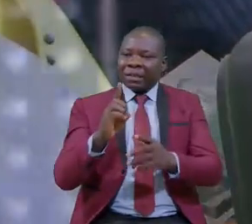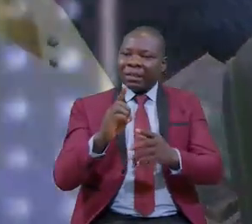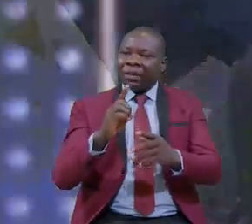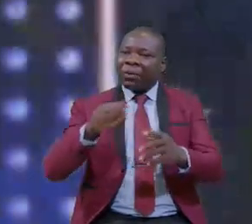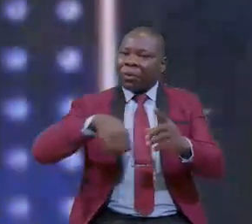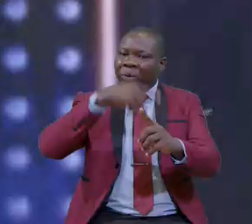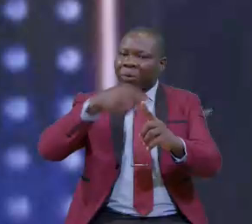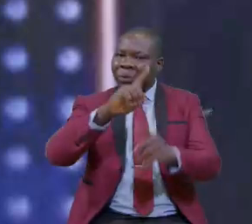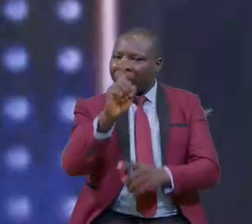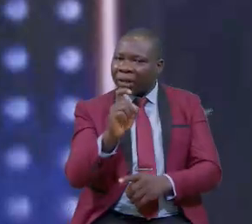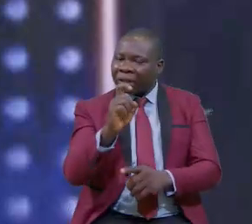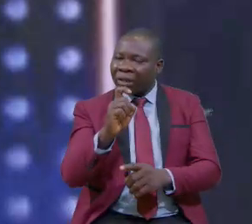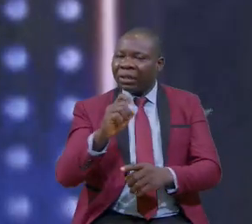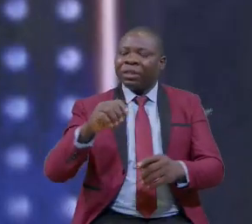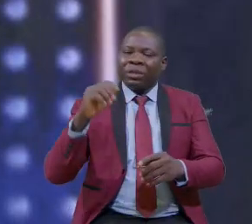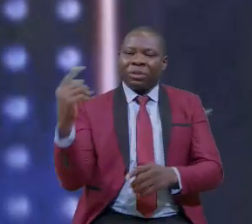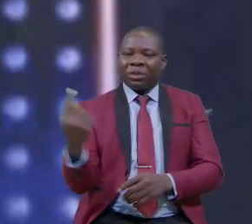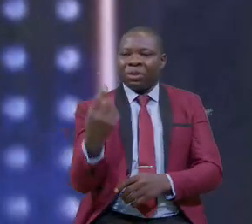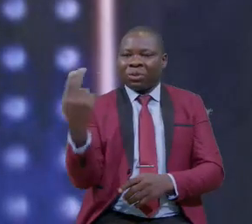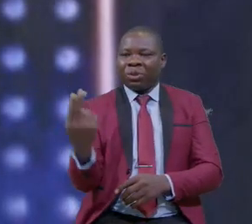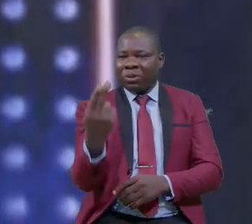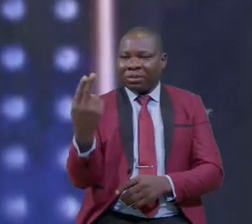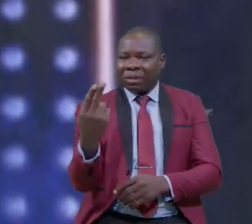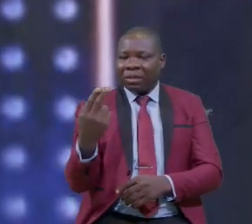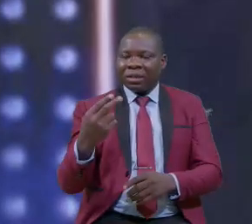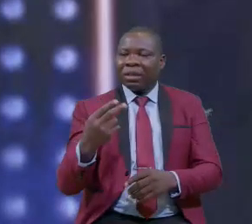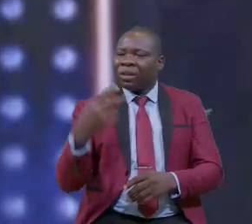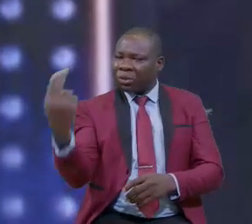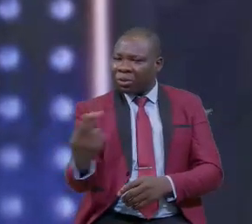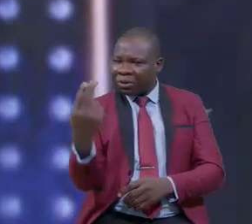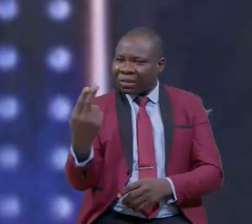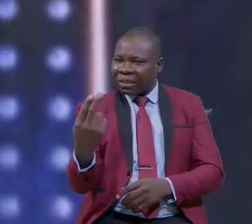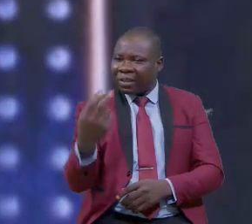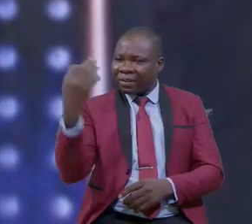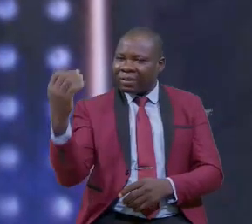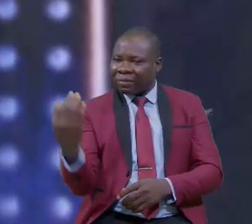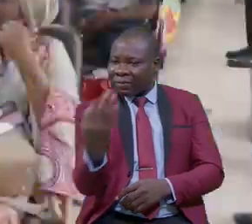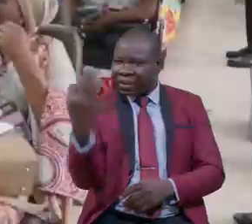Thursday, Friday, Saturday, Sunday. Today is